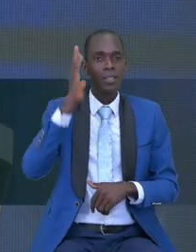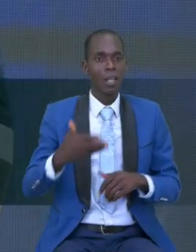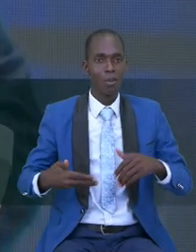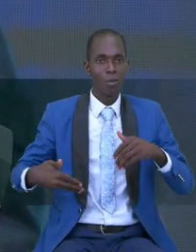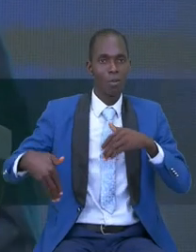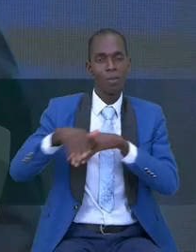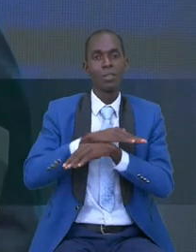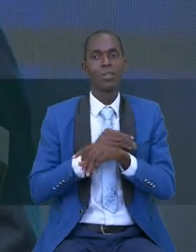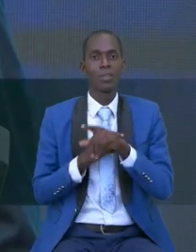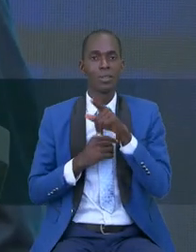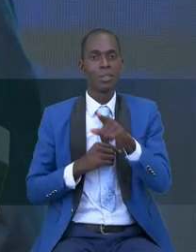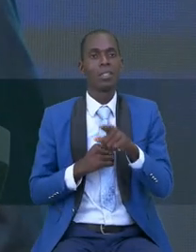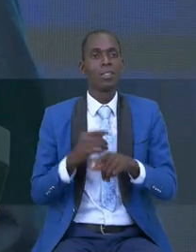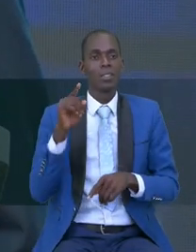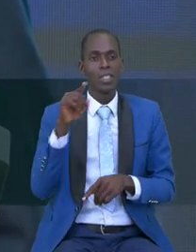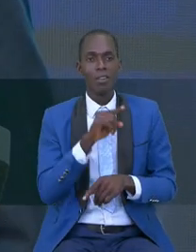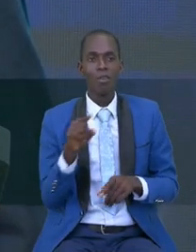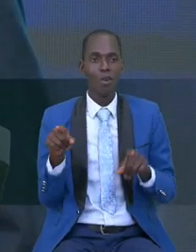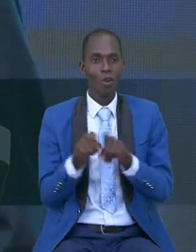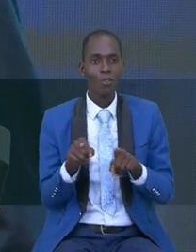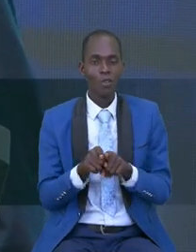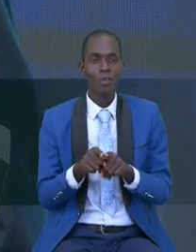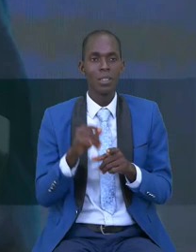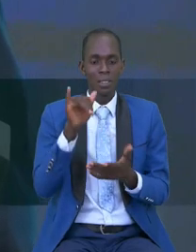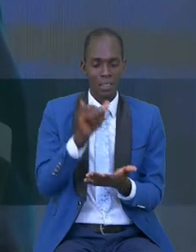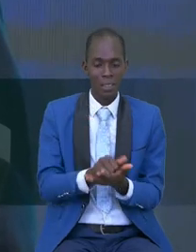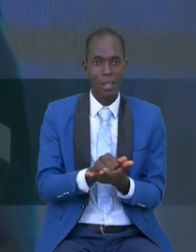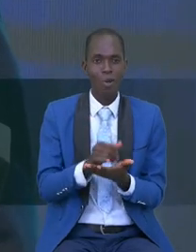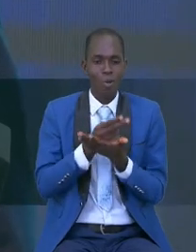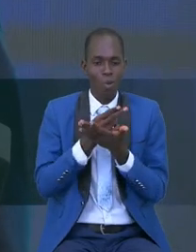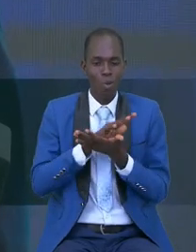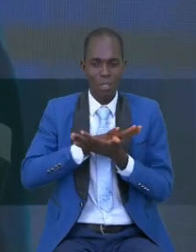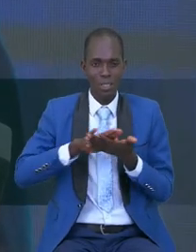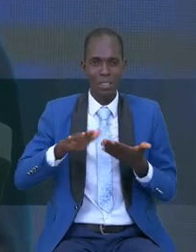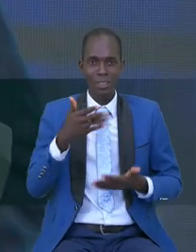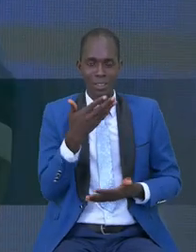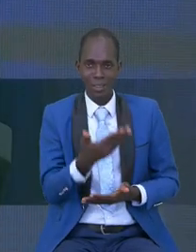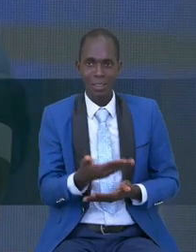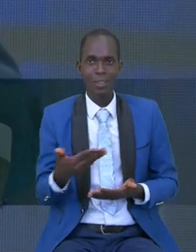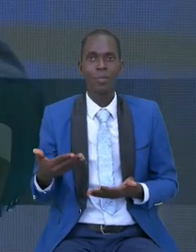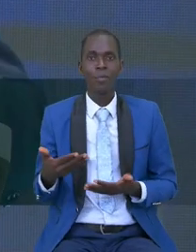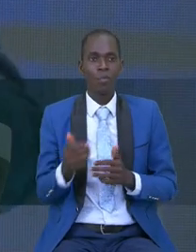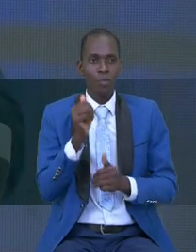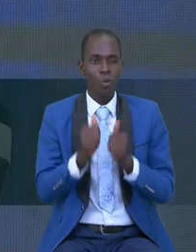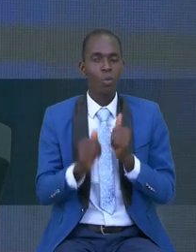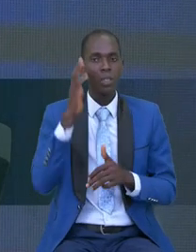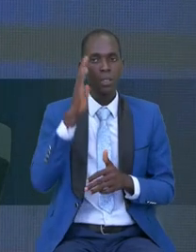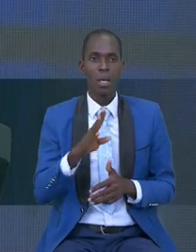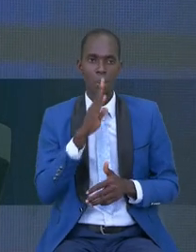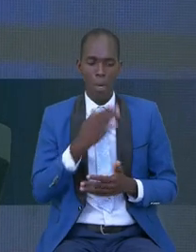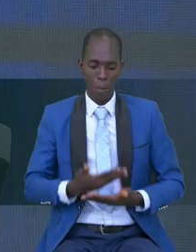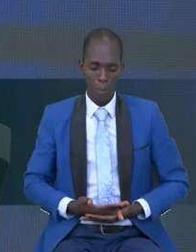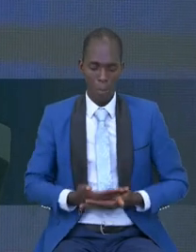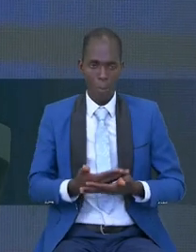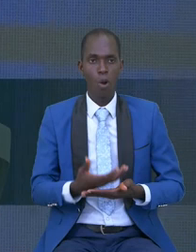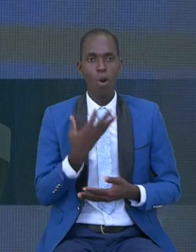thee. Therefore also that holy thing which shall be born of